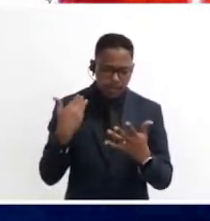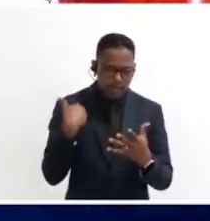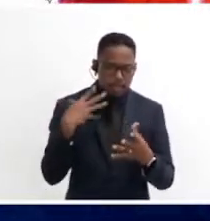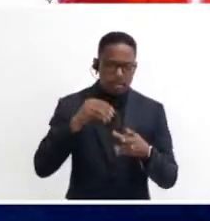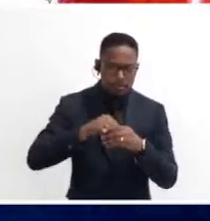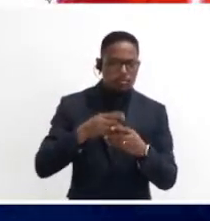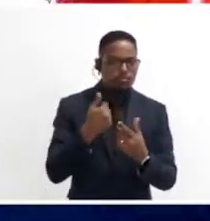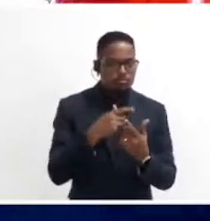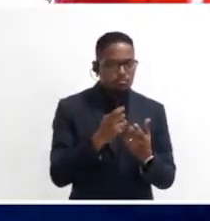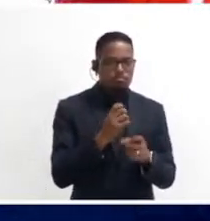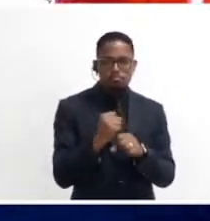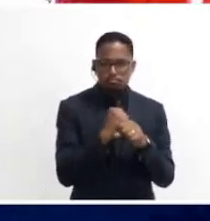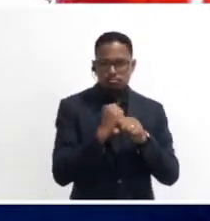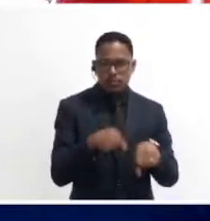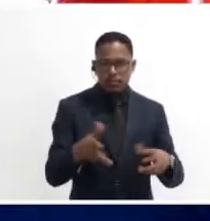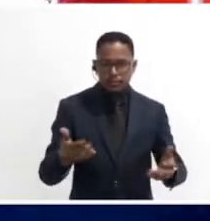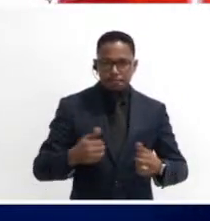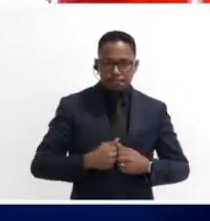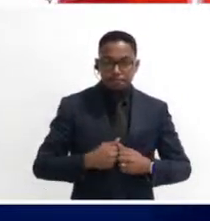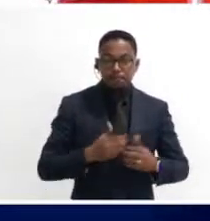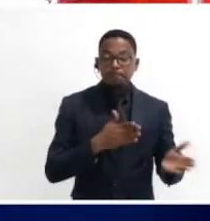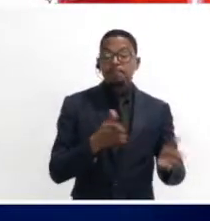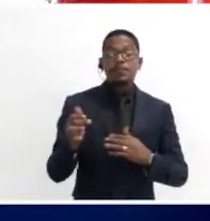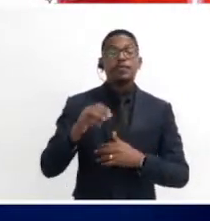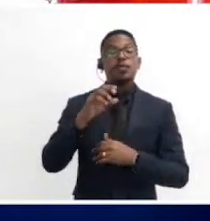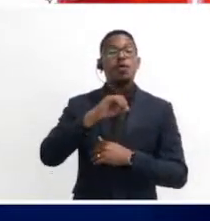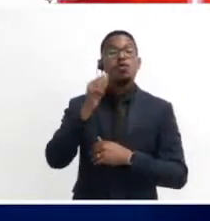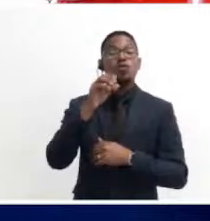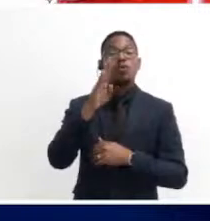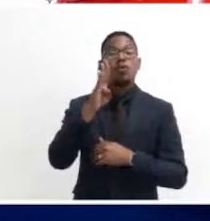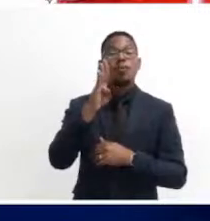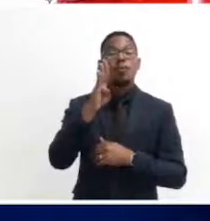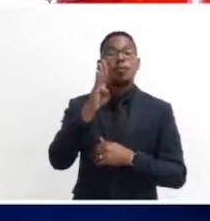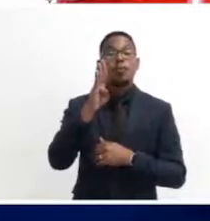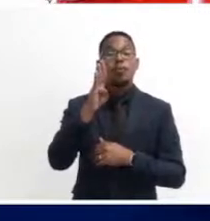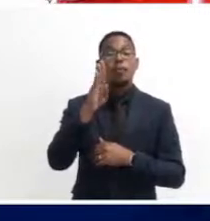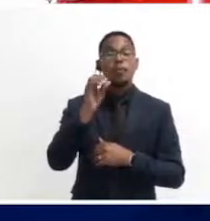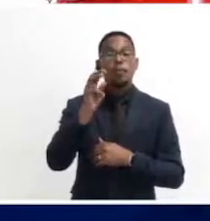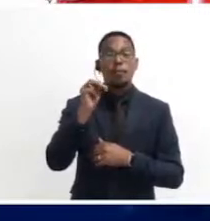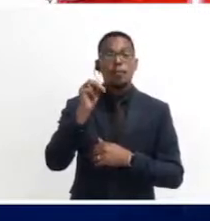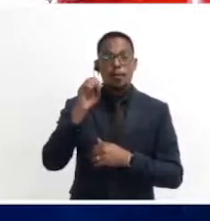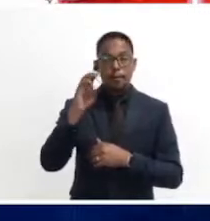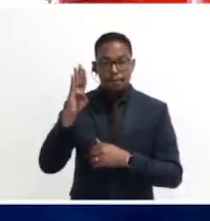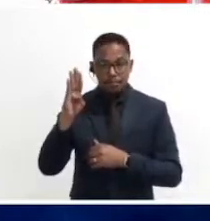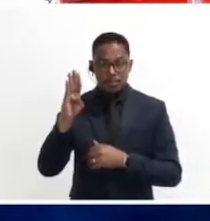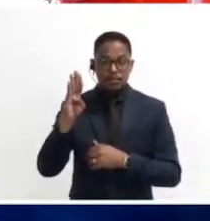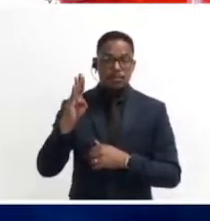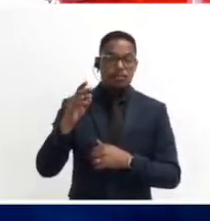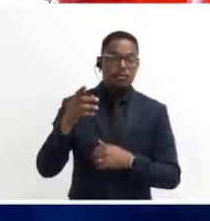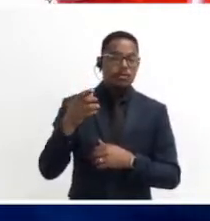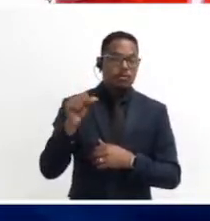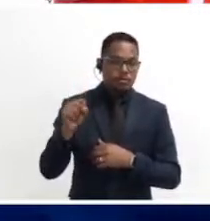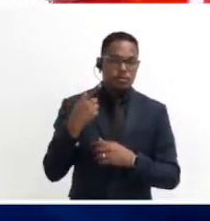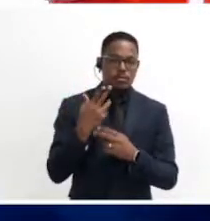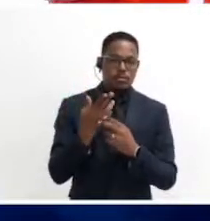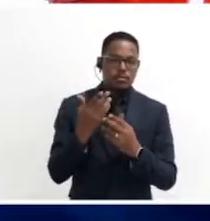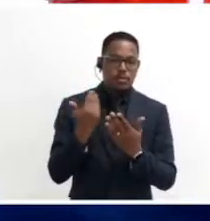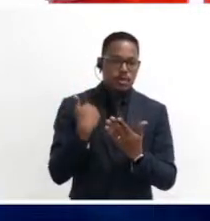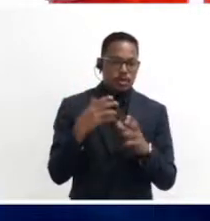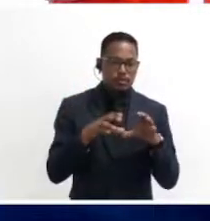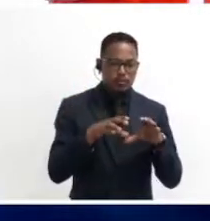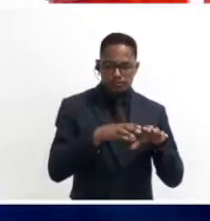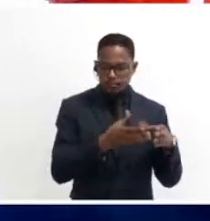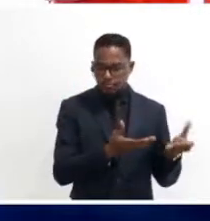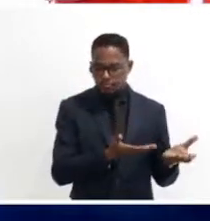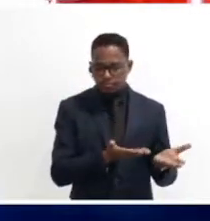There's other kinds of bumps, depending on the application, not widely used, but widely used for display drivers